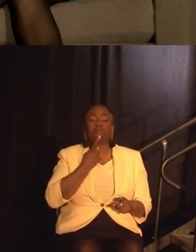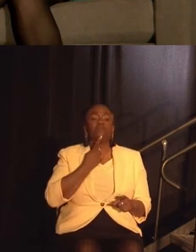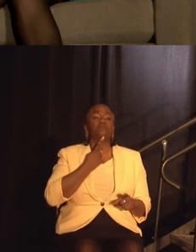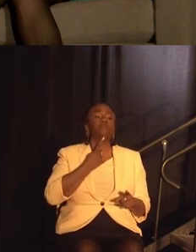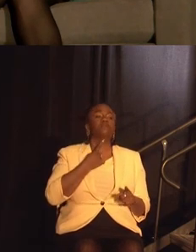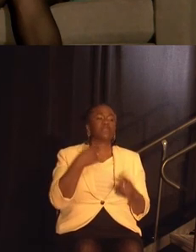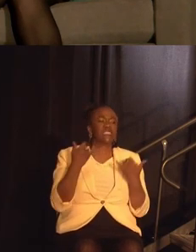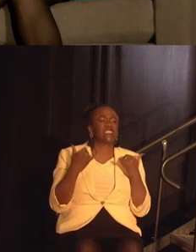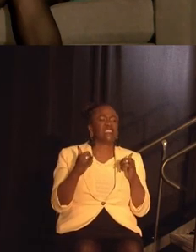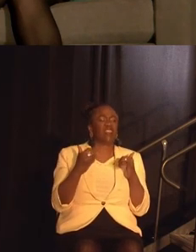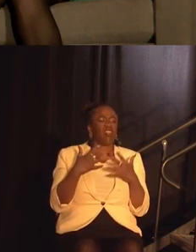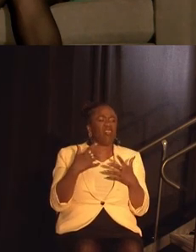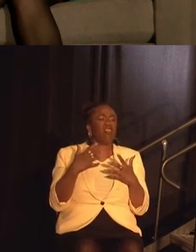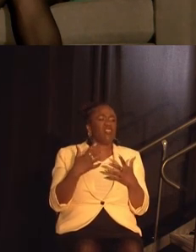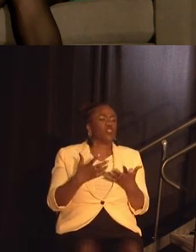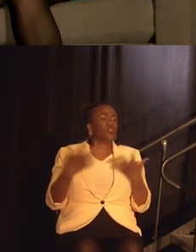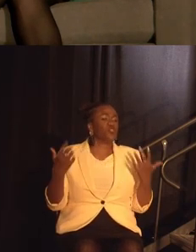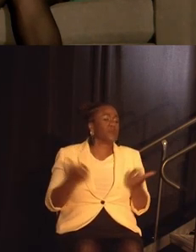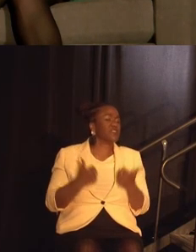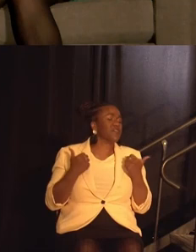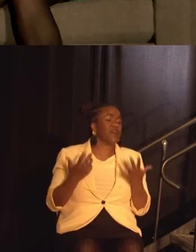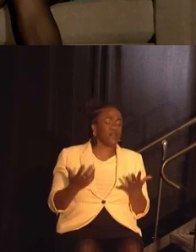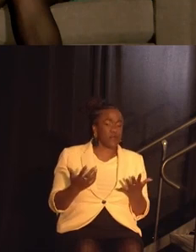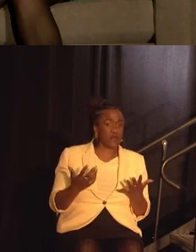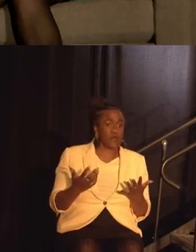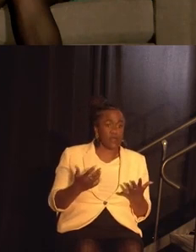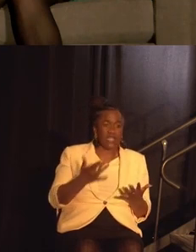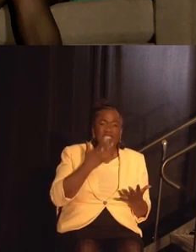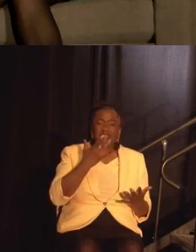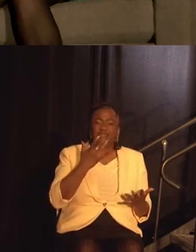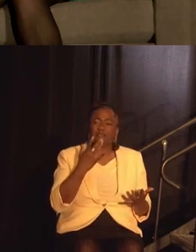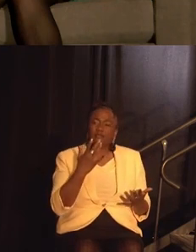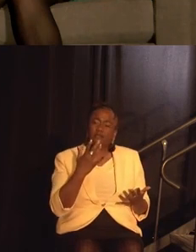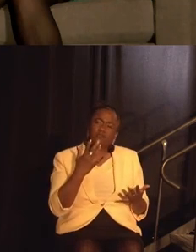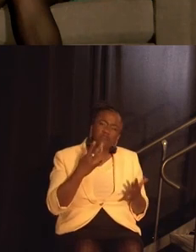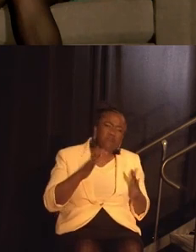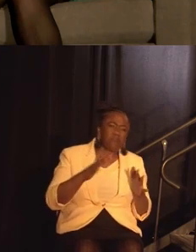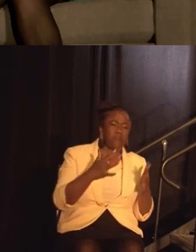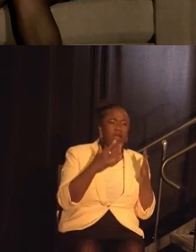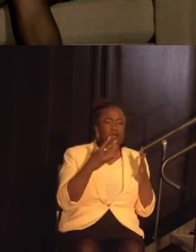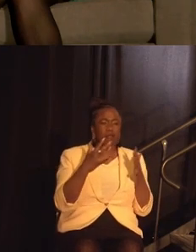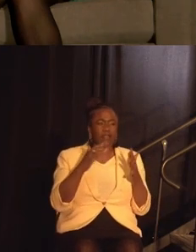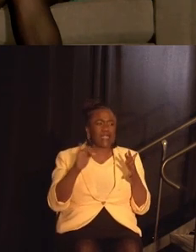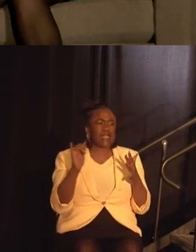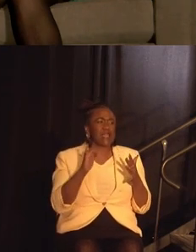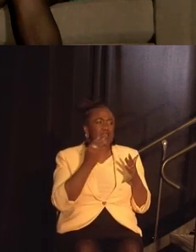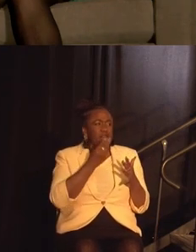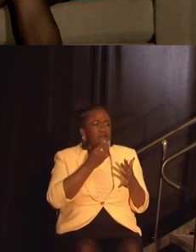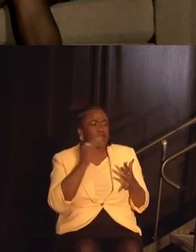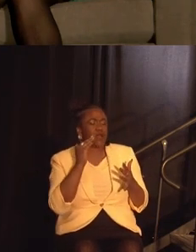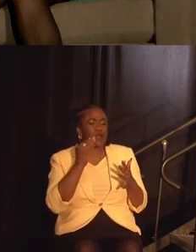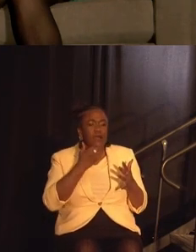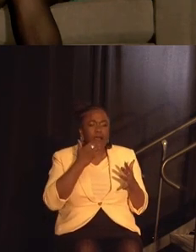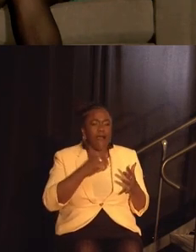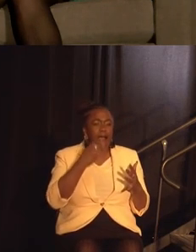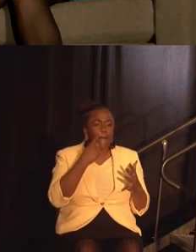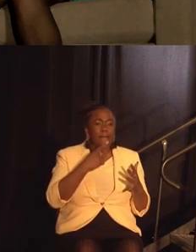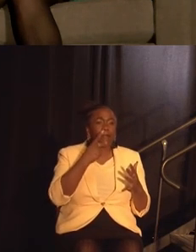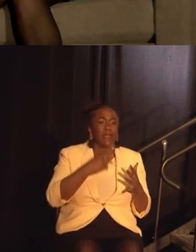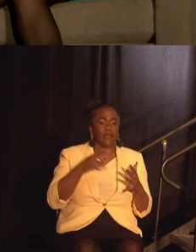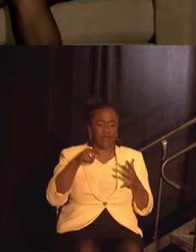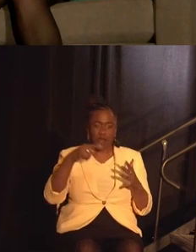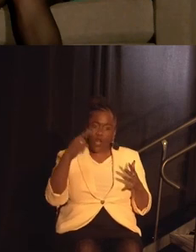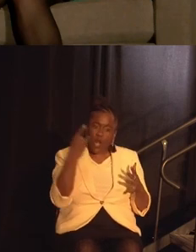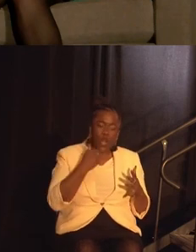still heaving from too much survival mode. The taste is mild despite the fluorescent hot pink flame.